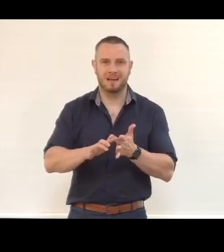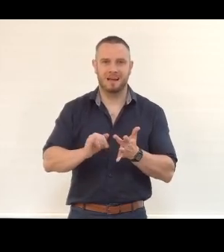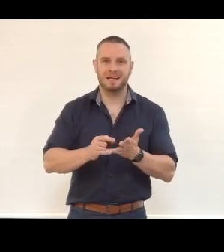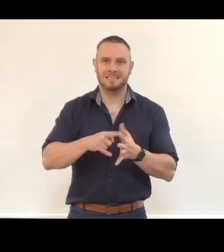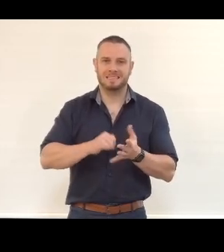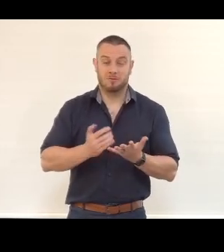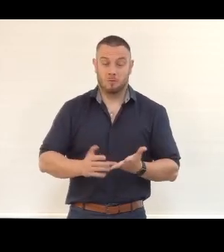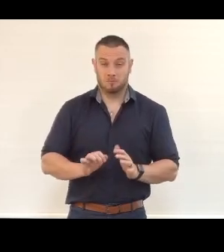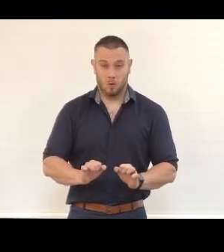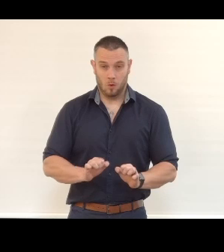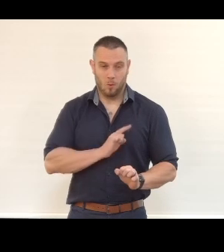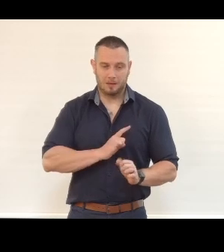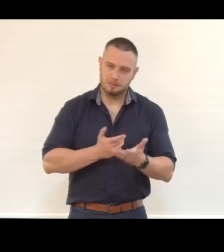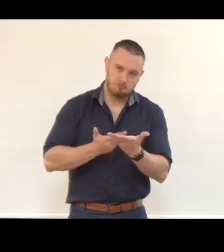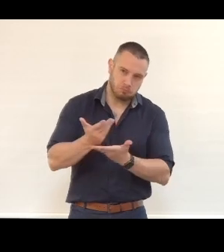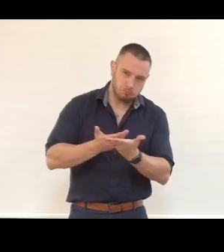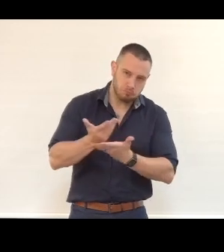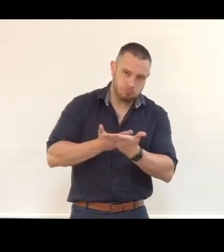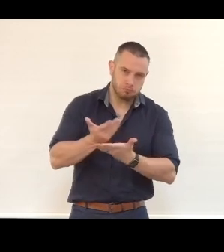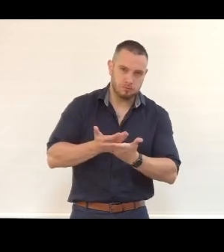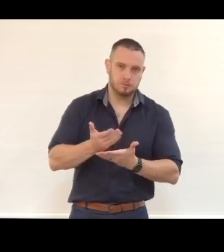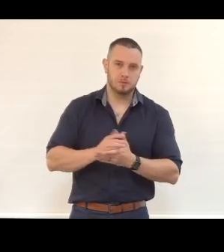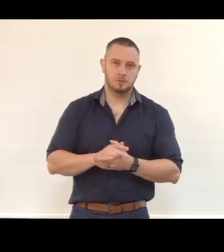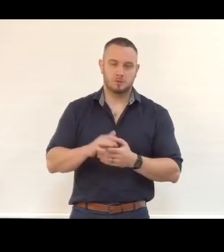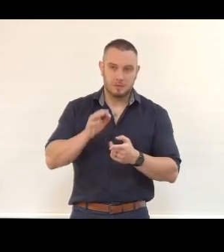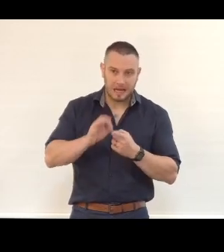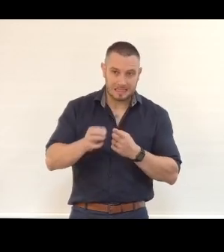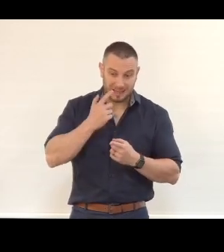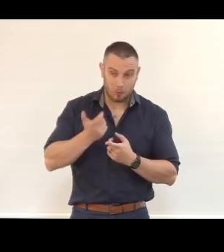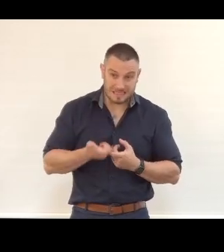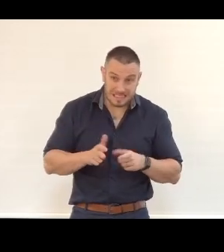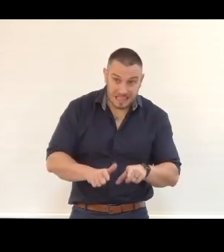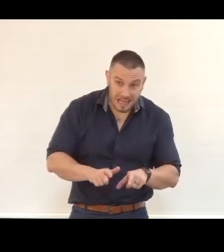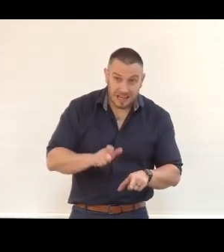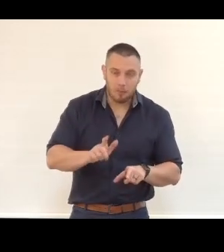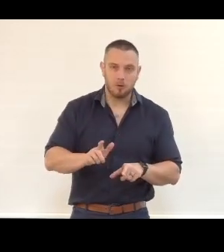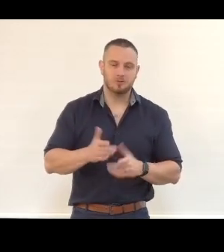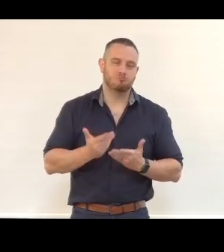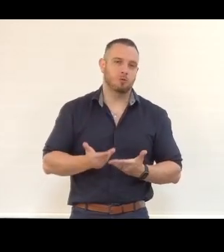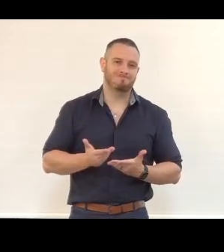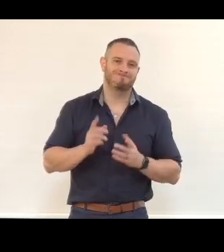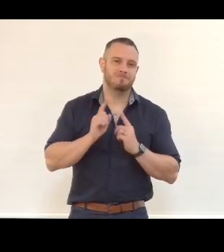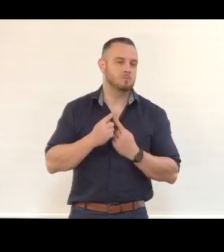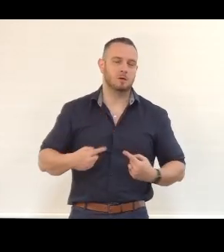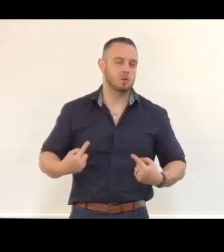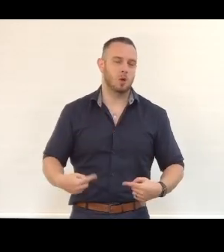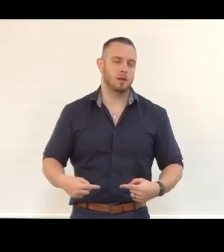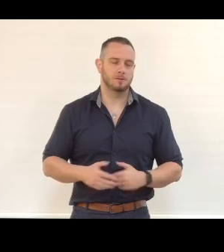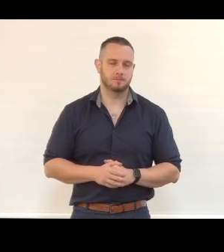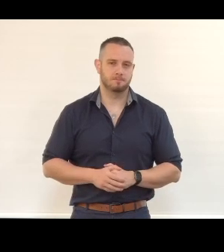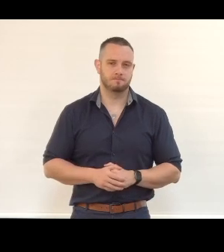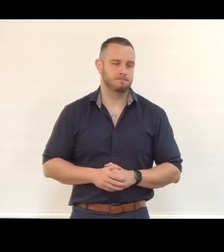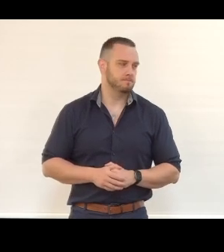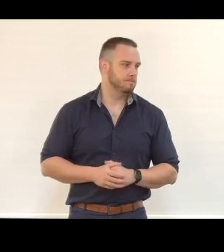are still negotiations with the state of Hawaii to try to stay there, but unfortunately at this moment we can no longer organize